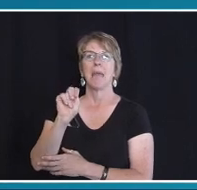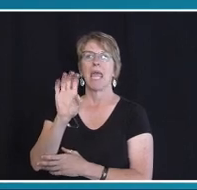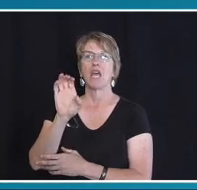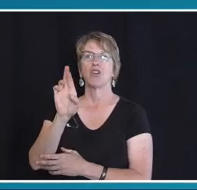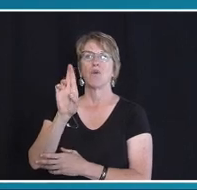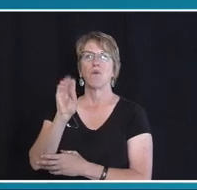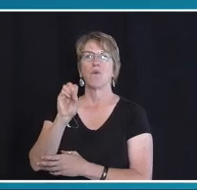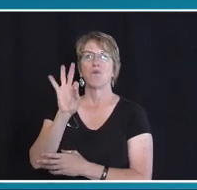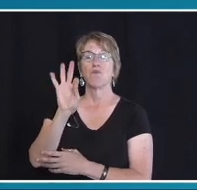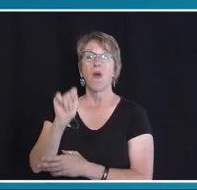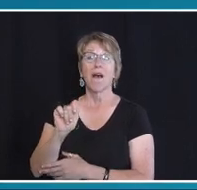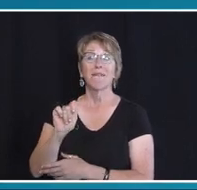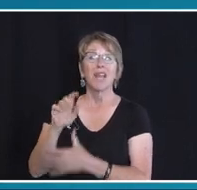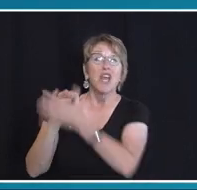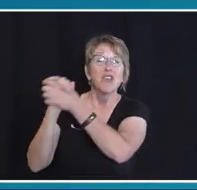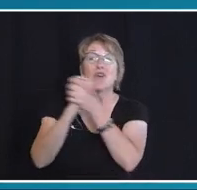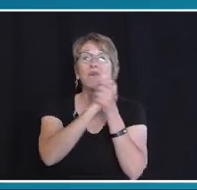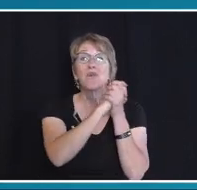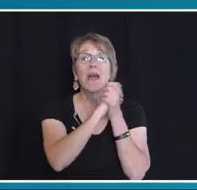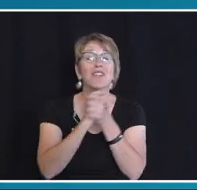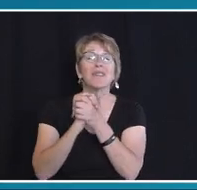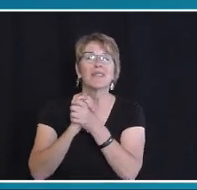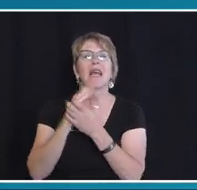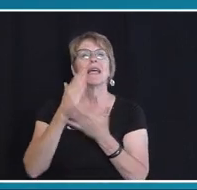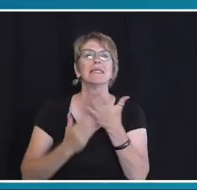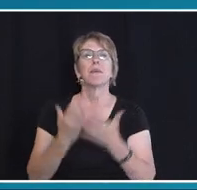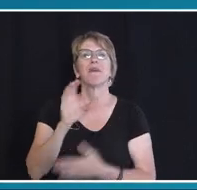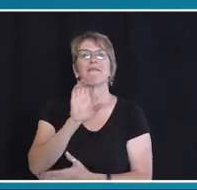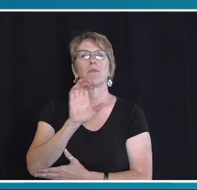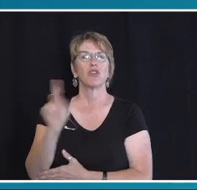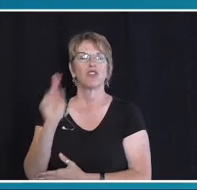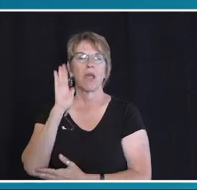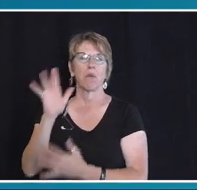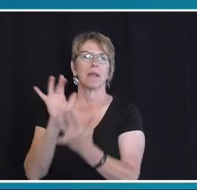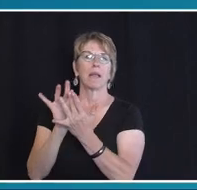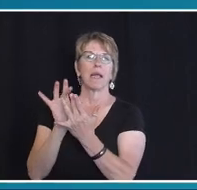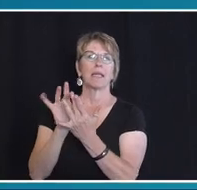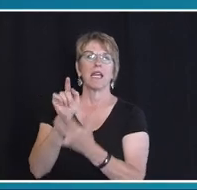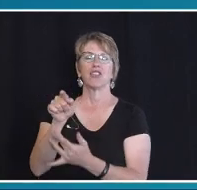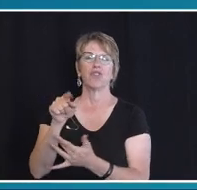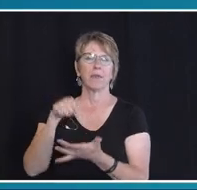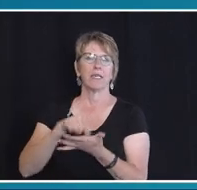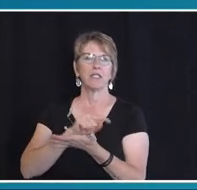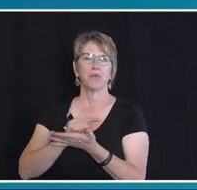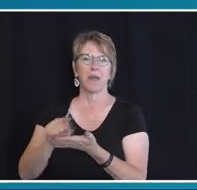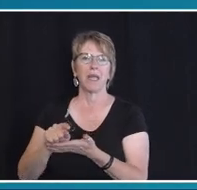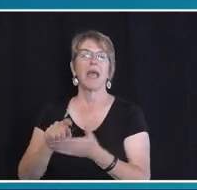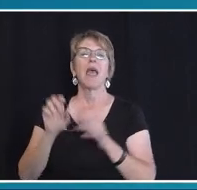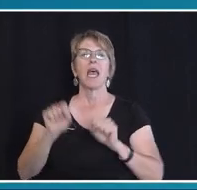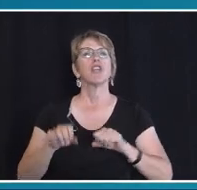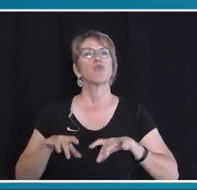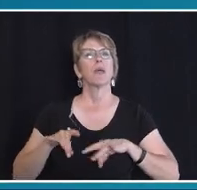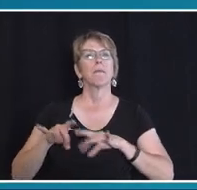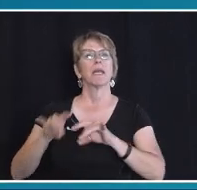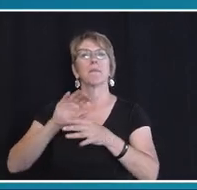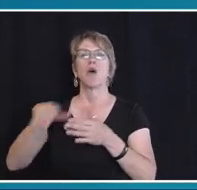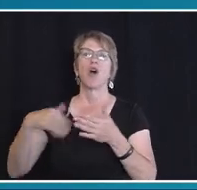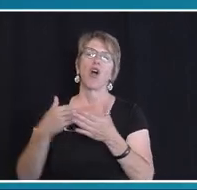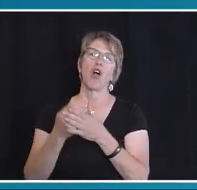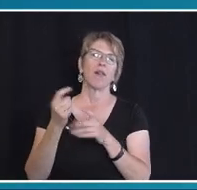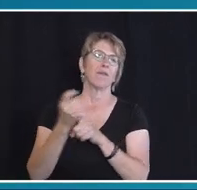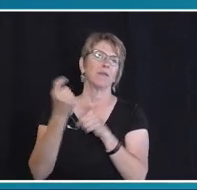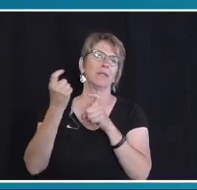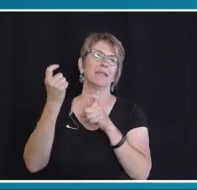Congratulations, Scott. Someone from Courage Kenny Foundation will be in contact with you later this week so you can pick up all your goodies. I hope